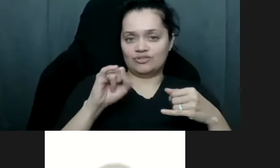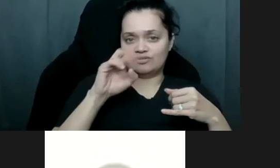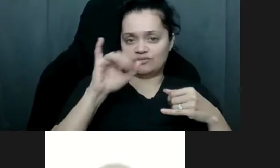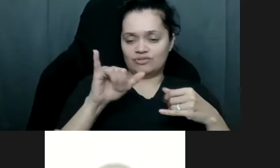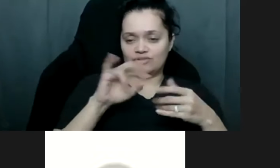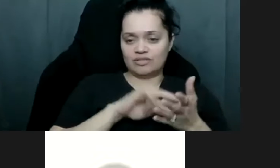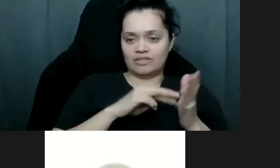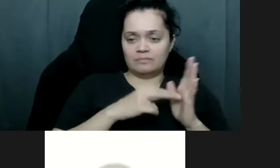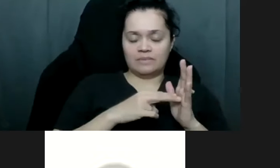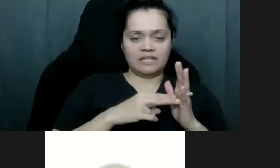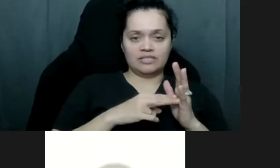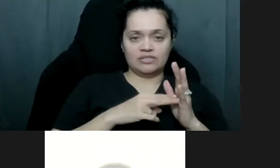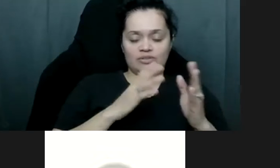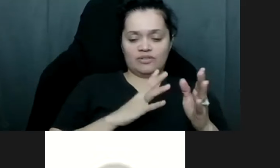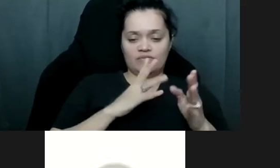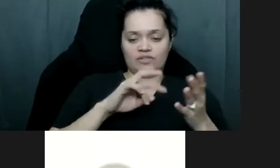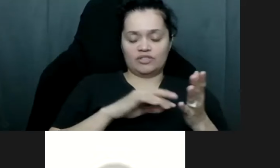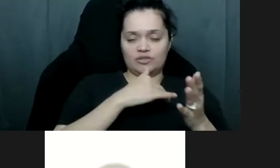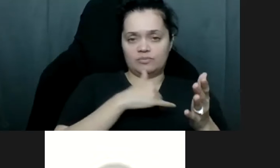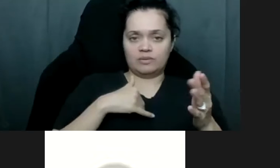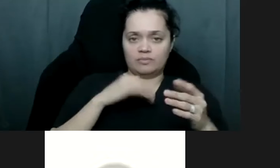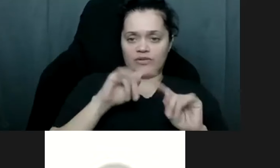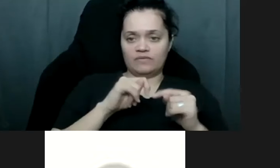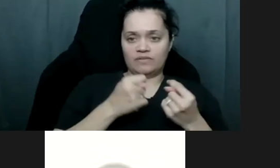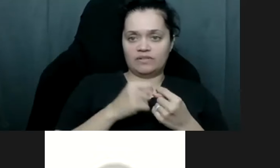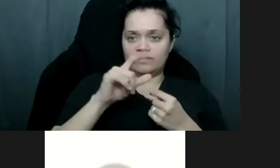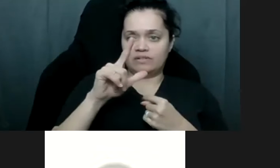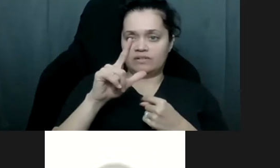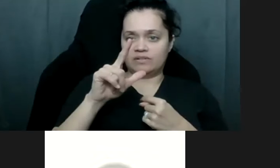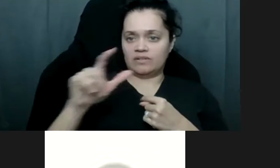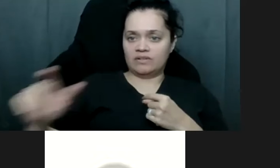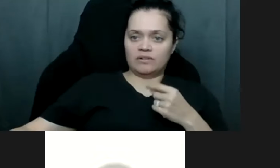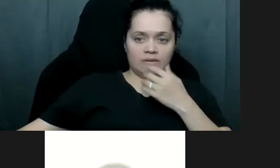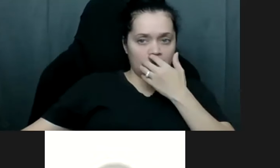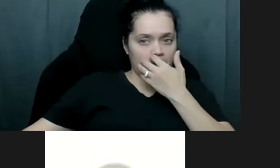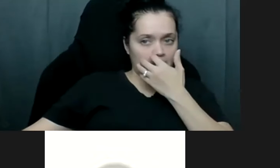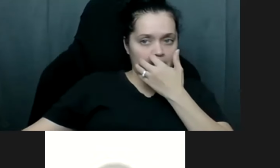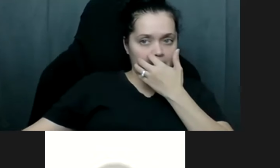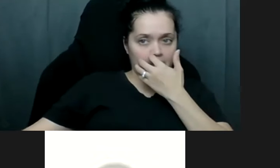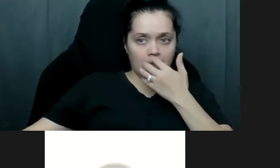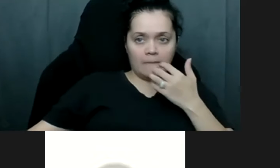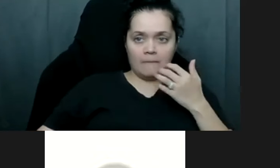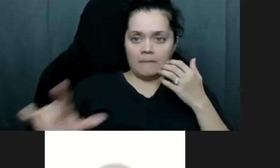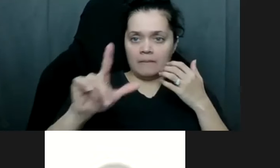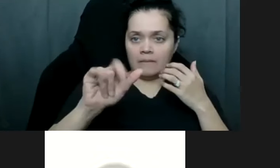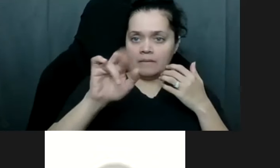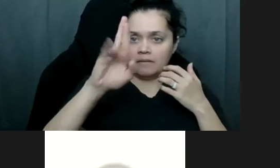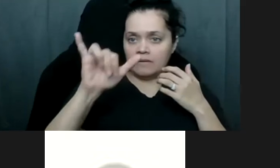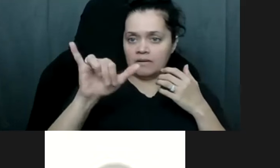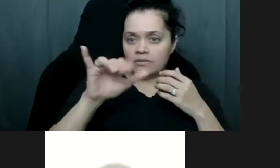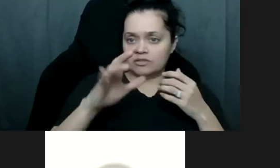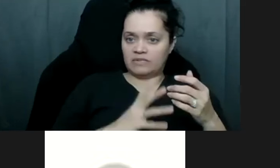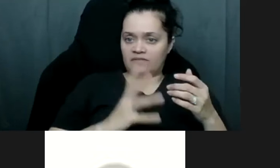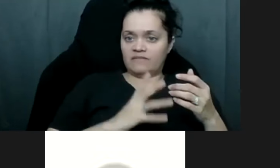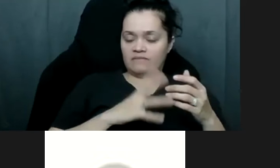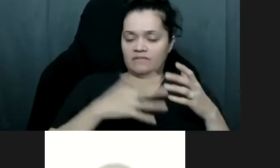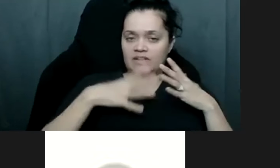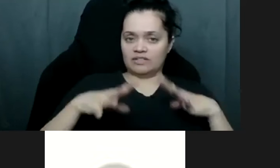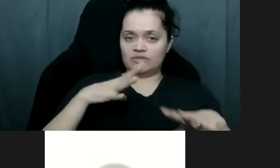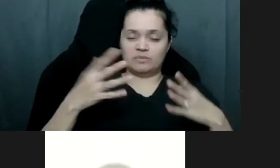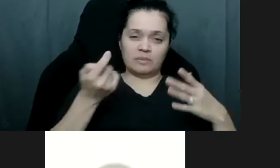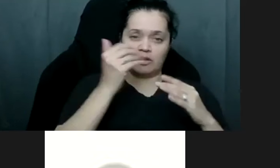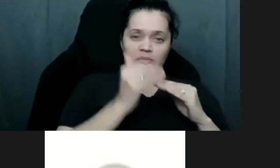member of the team. Larry is to be flashily dressed, maybe a little over the